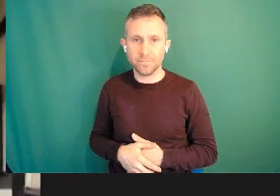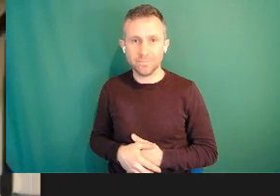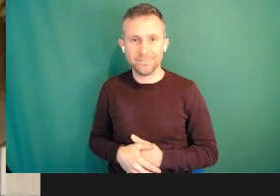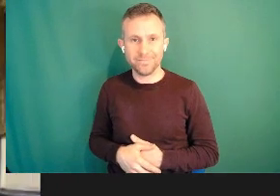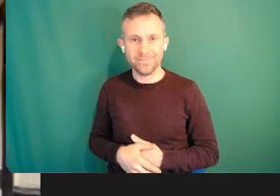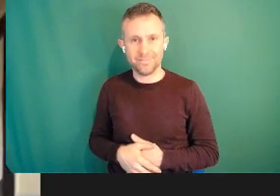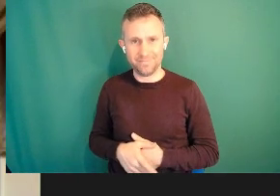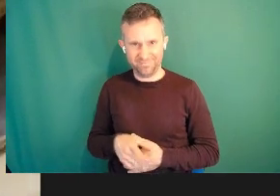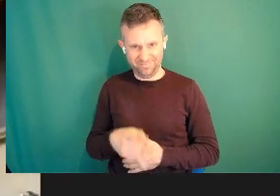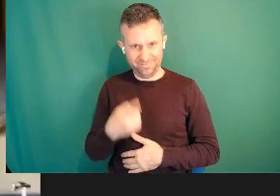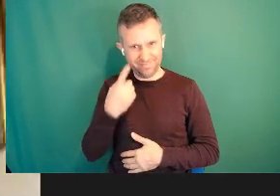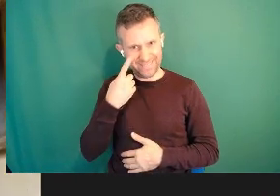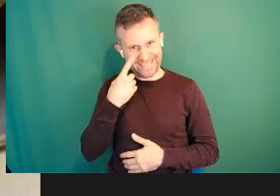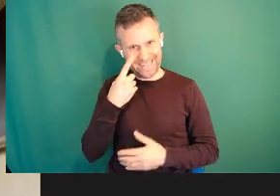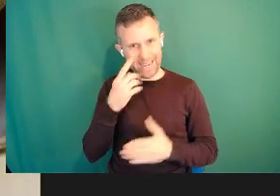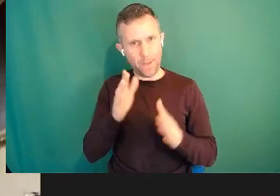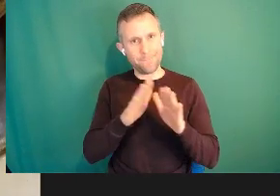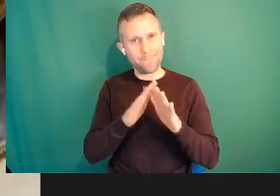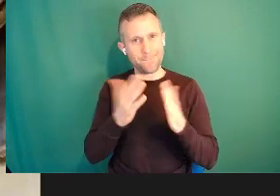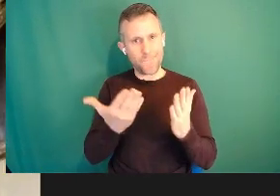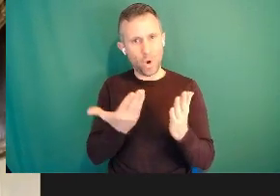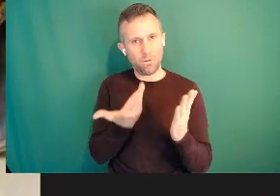So if you have watched BBC Ghosts,